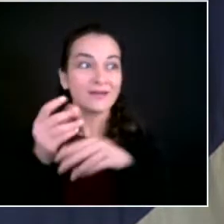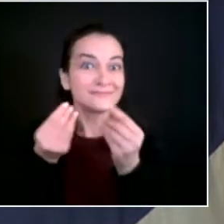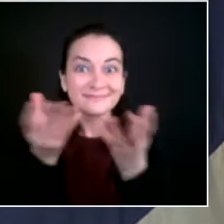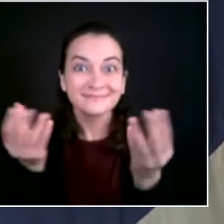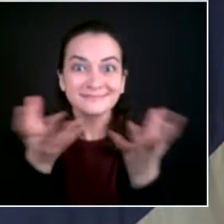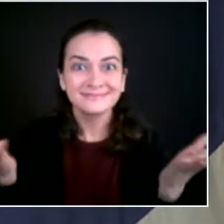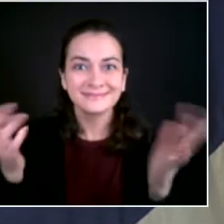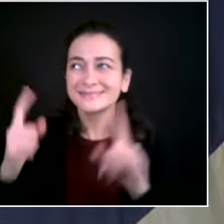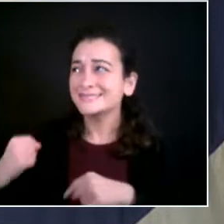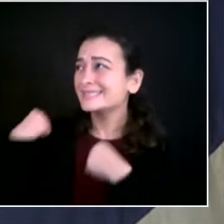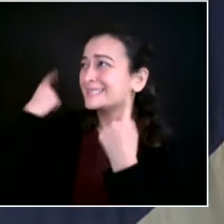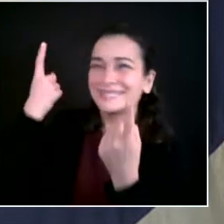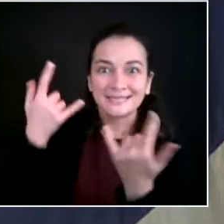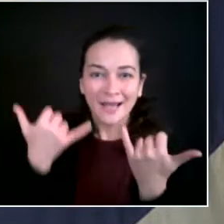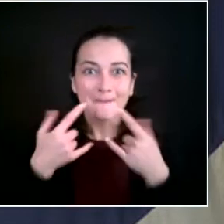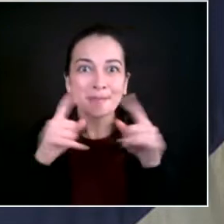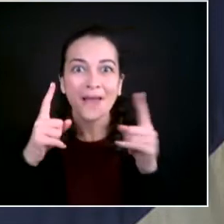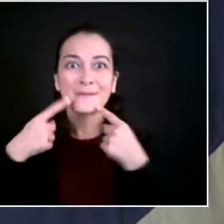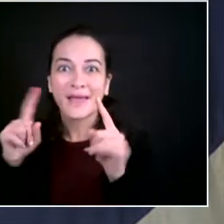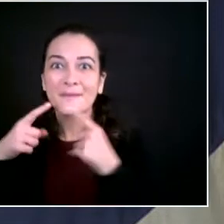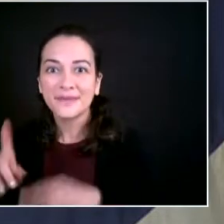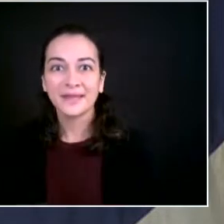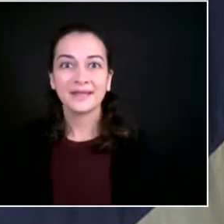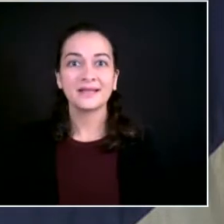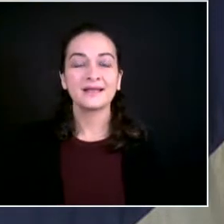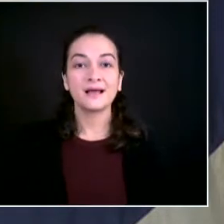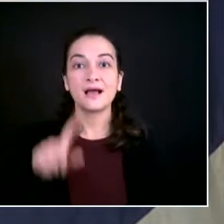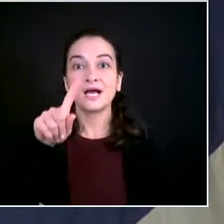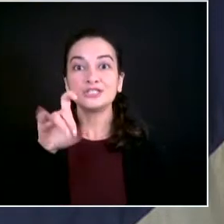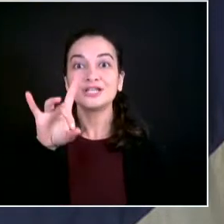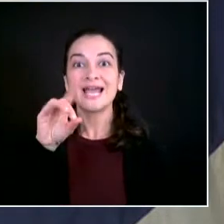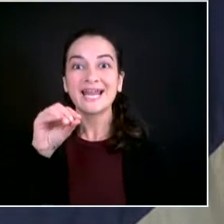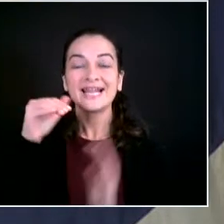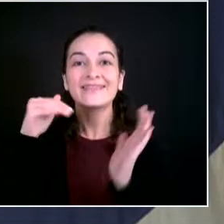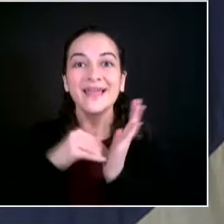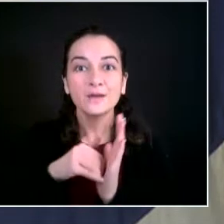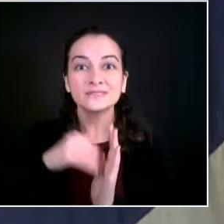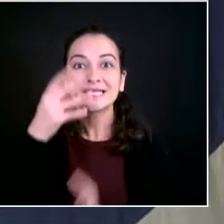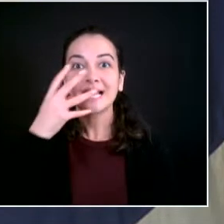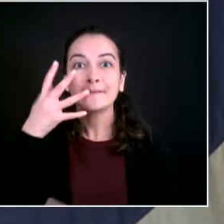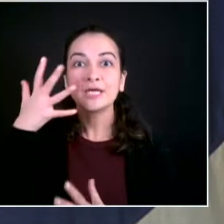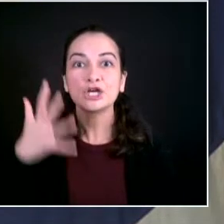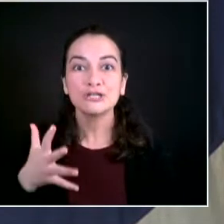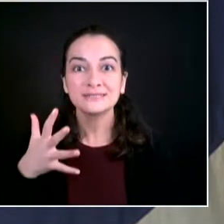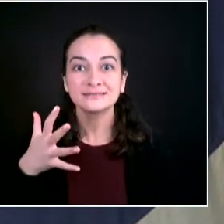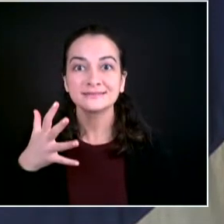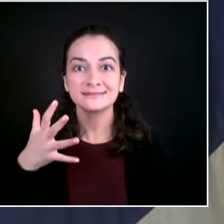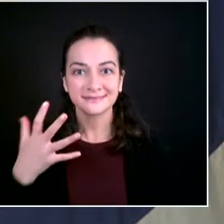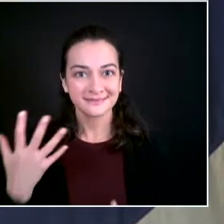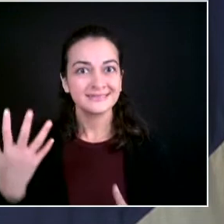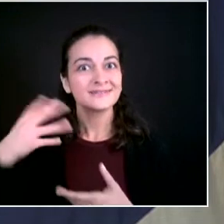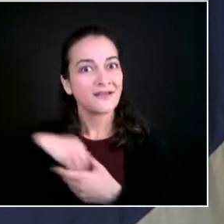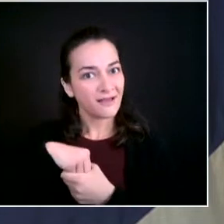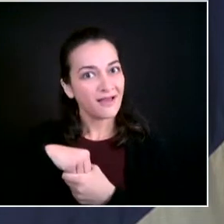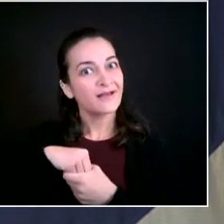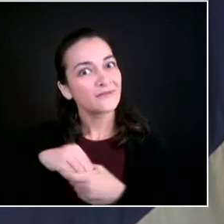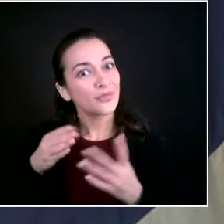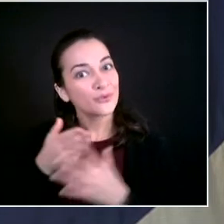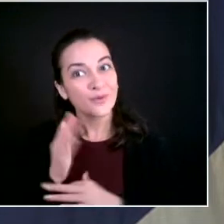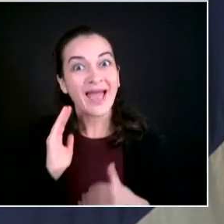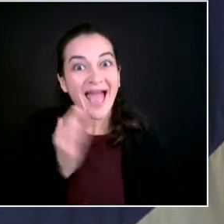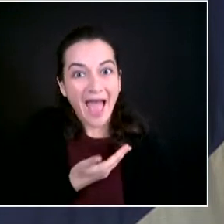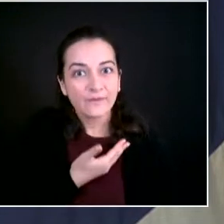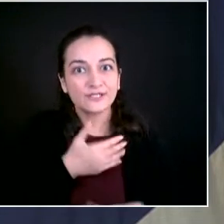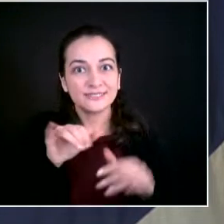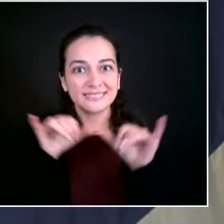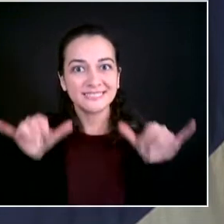system and out of our care. We helped put $30 billion back into the pockets of New Yorkers through direct